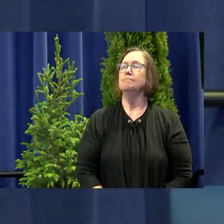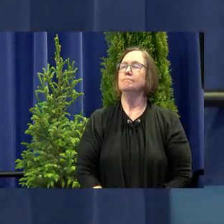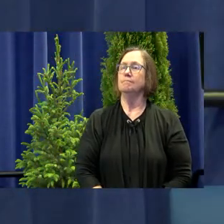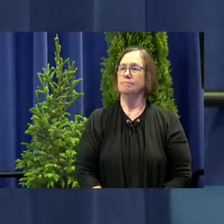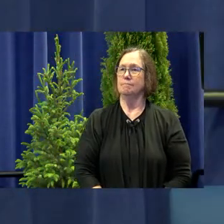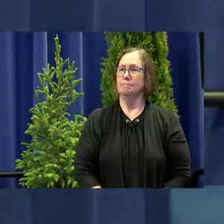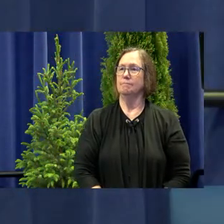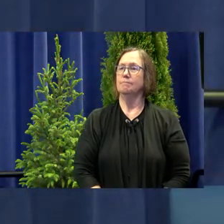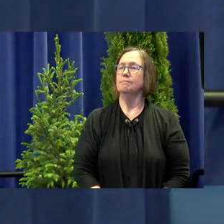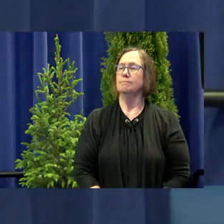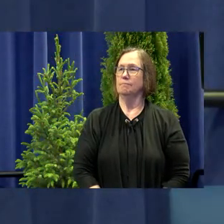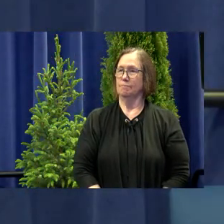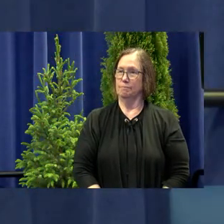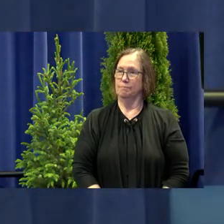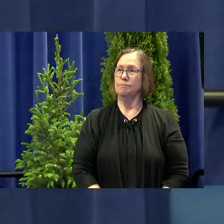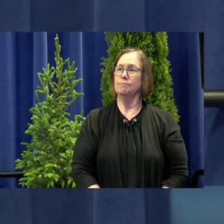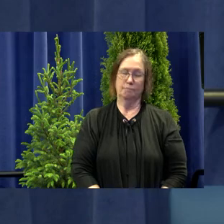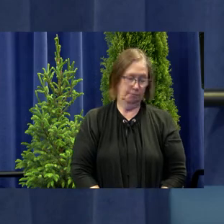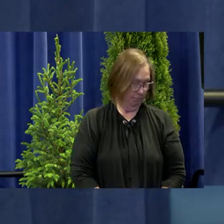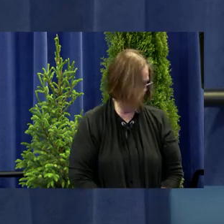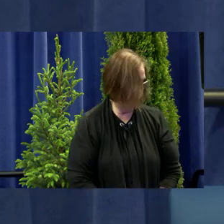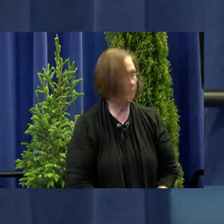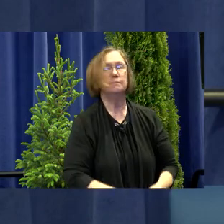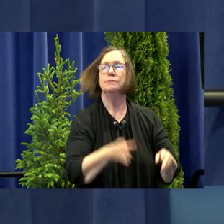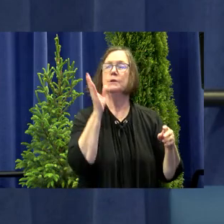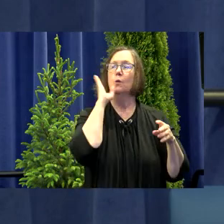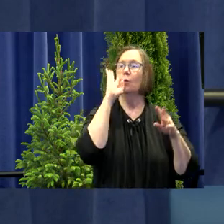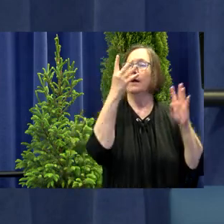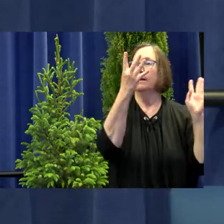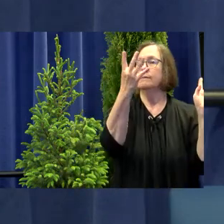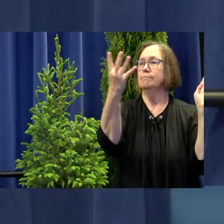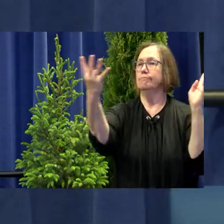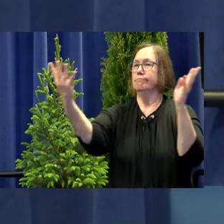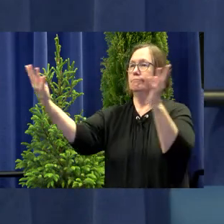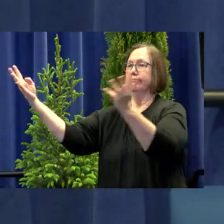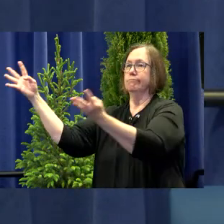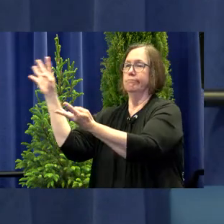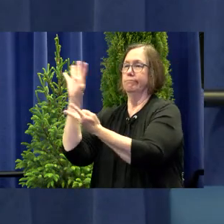Graduates, please proceed to the platform to receive your diploma when called by your dean.